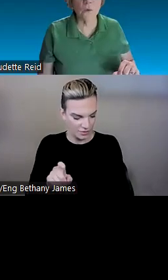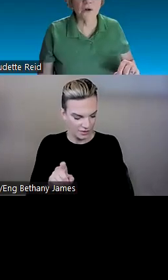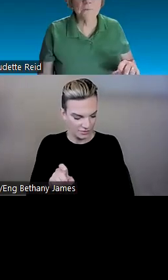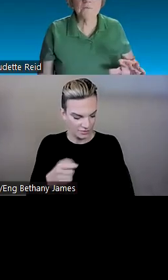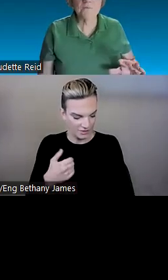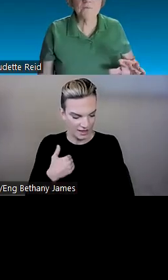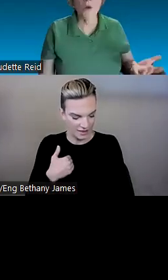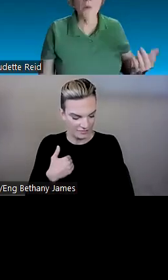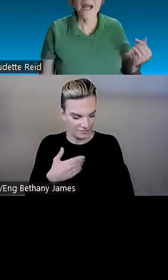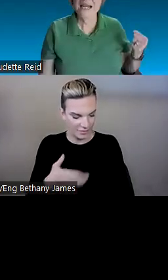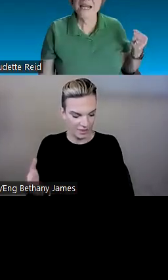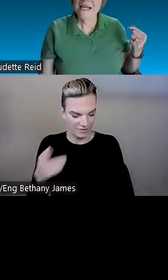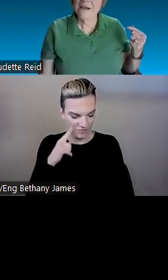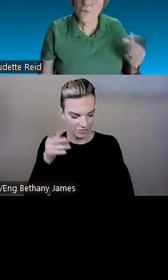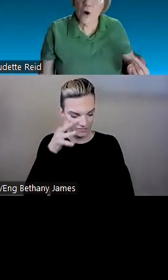move forward.